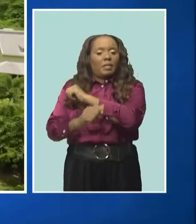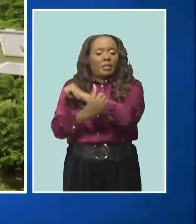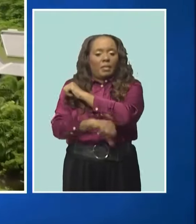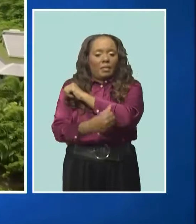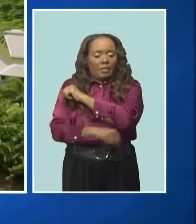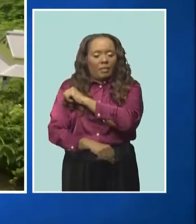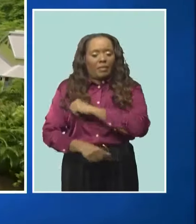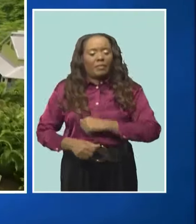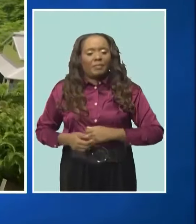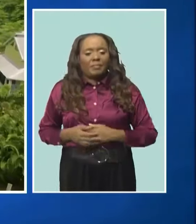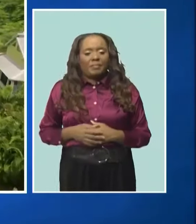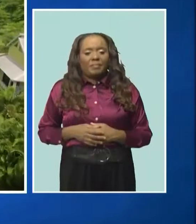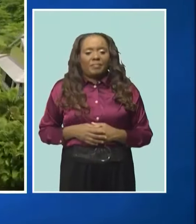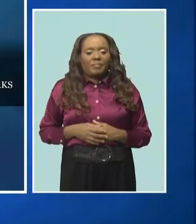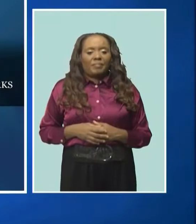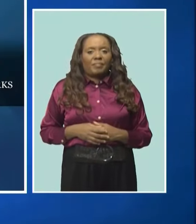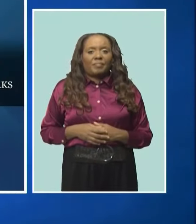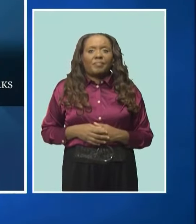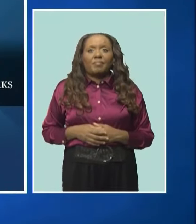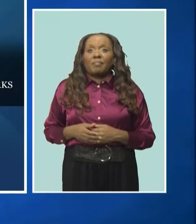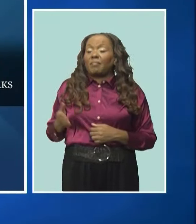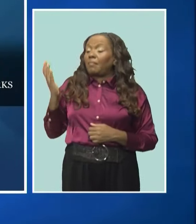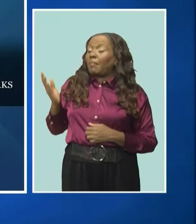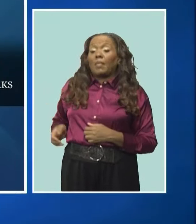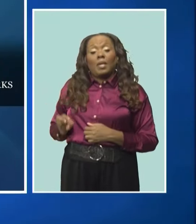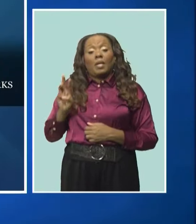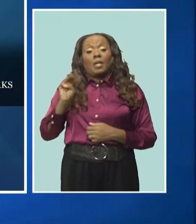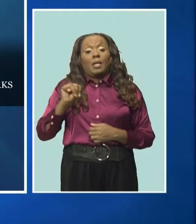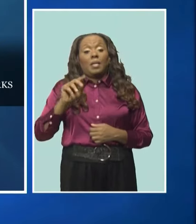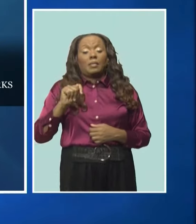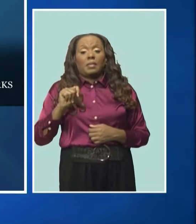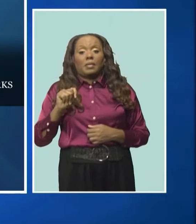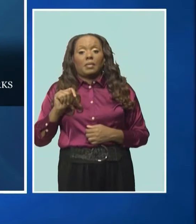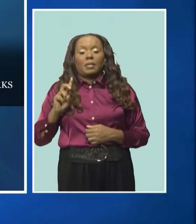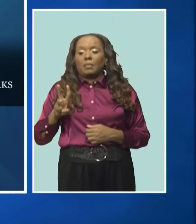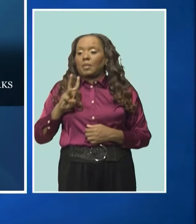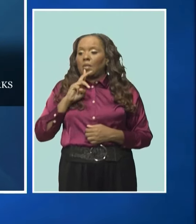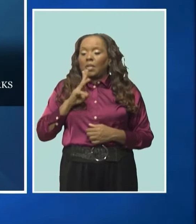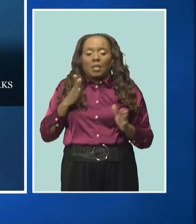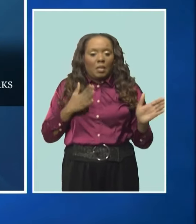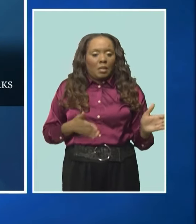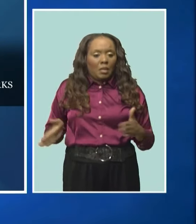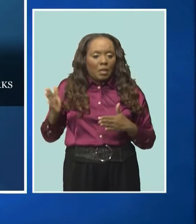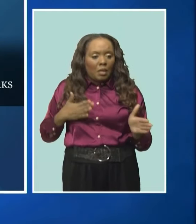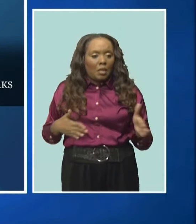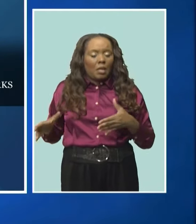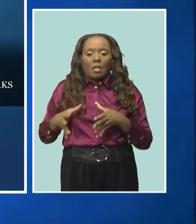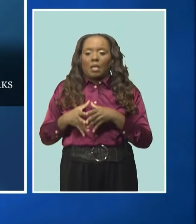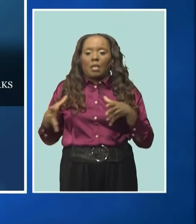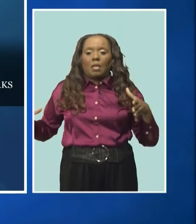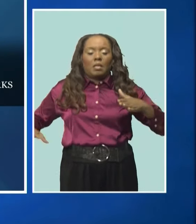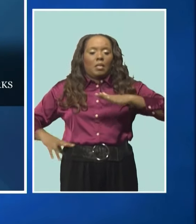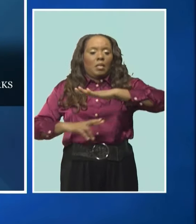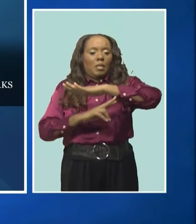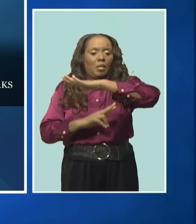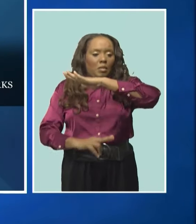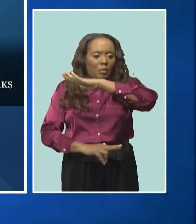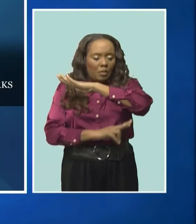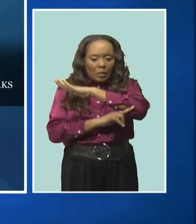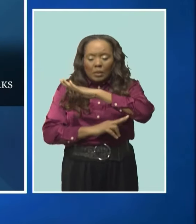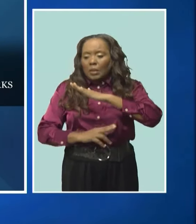District. MTW has been carrying out a comprehensive study of the other aging bridge infrastructure across the